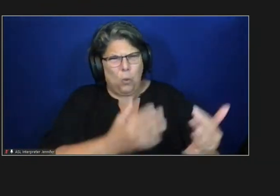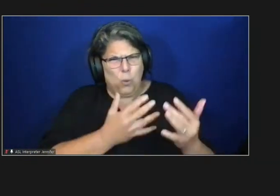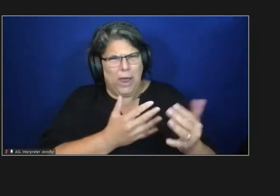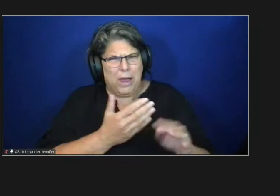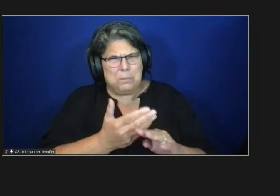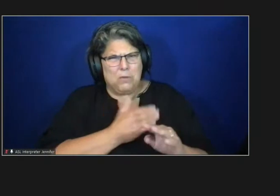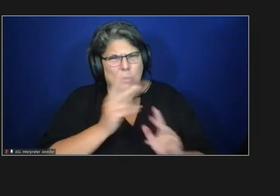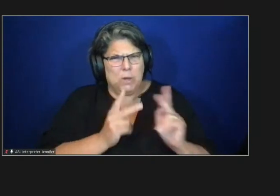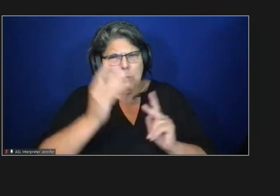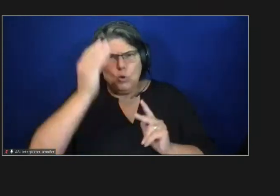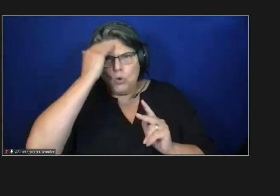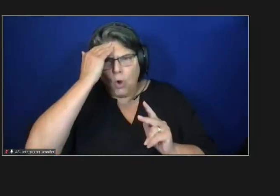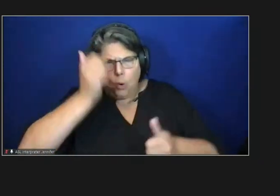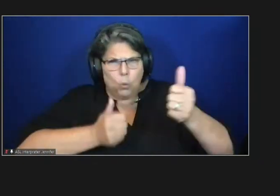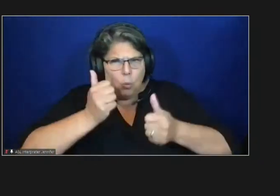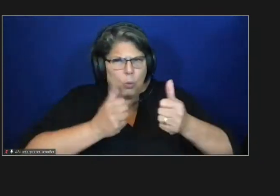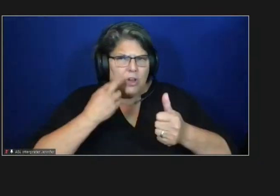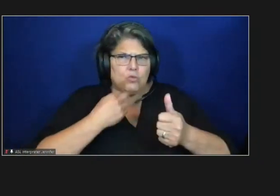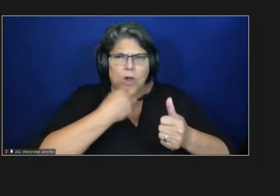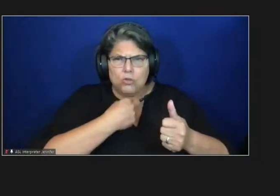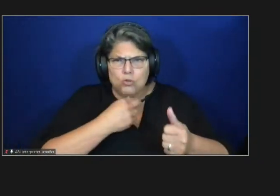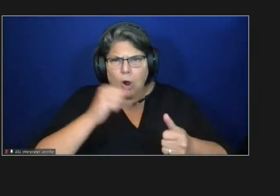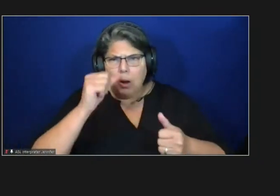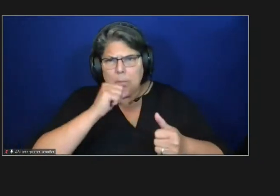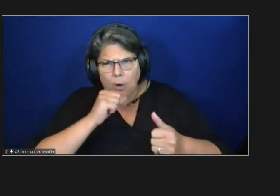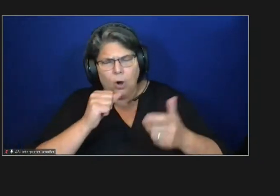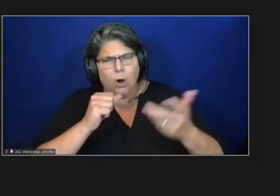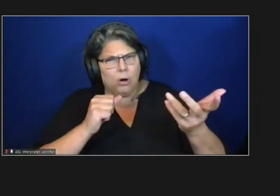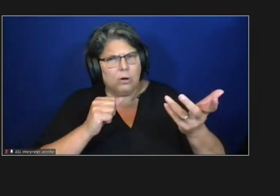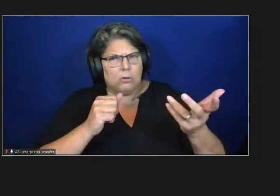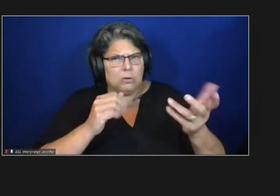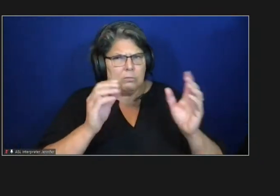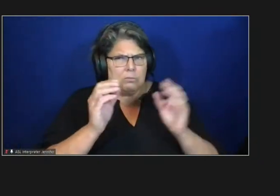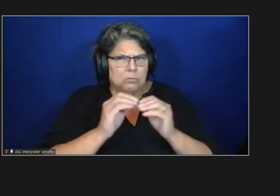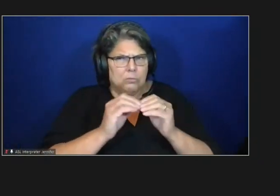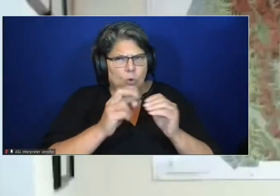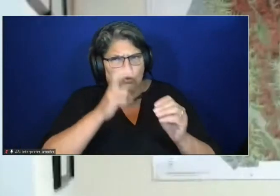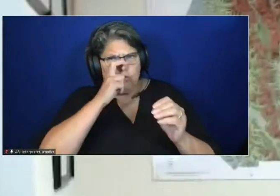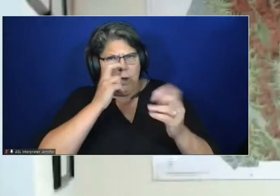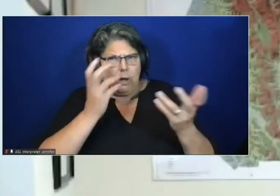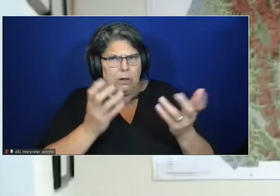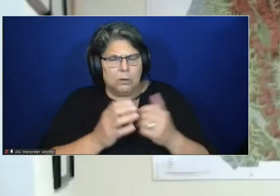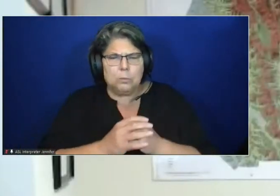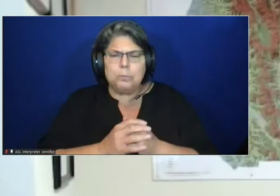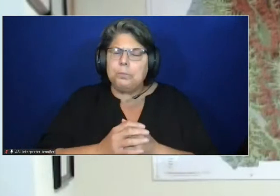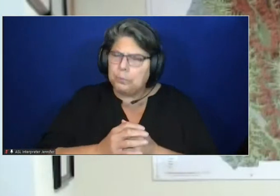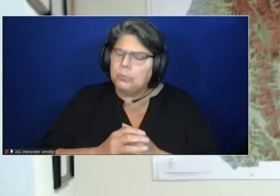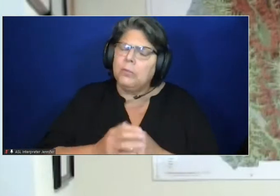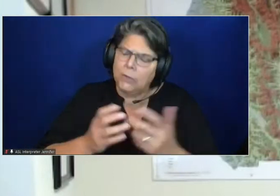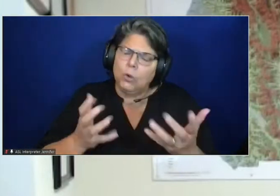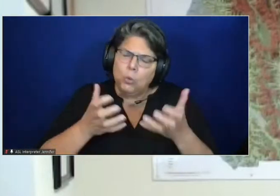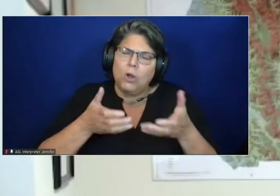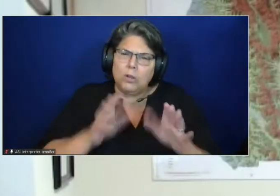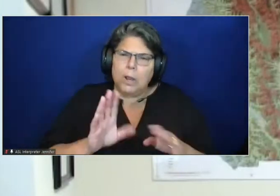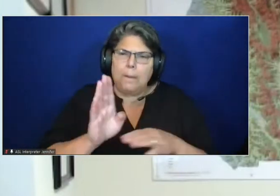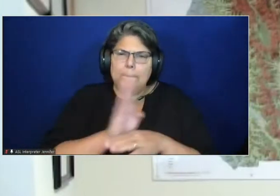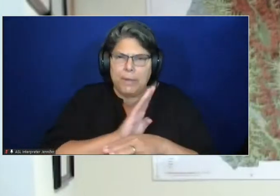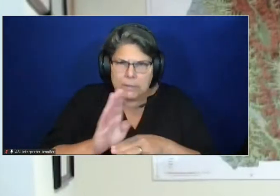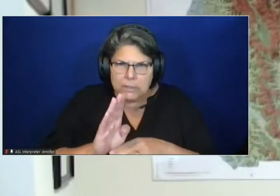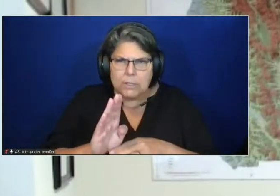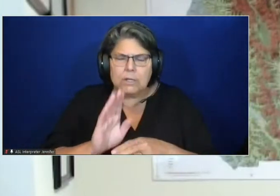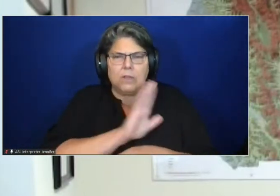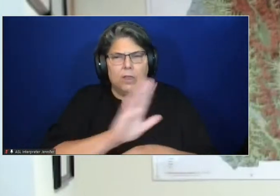that information as they're making choices over the next month. Well, we wanted to give the businesses and their employees a chance